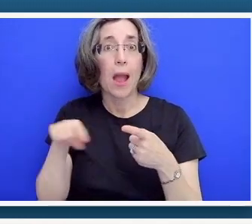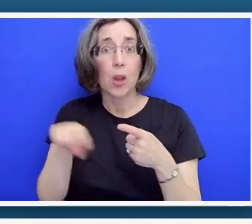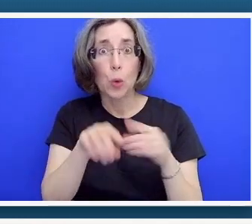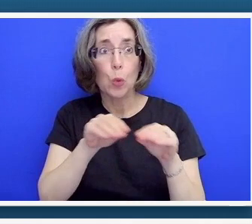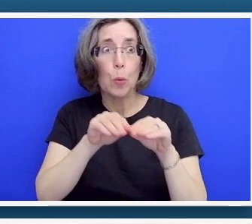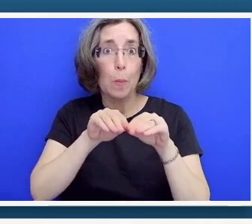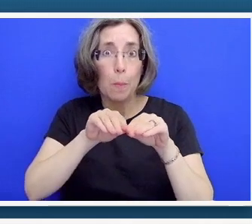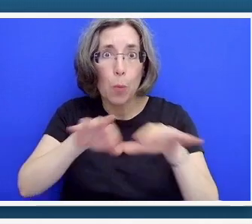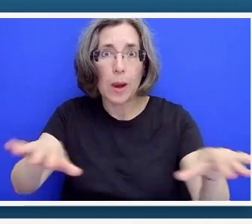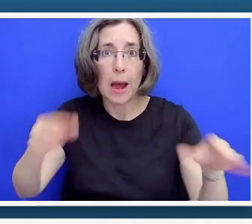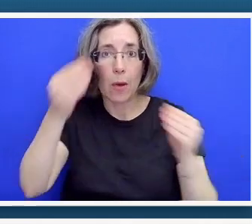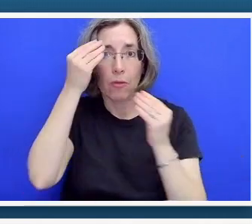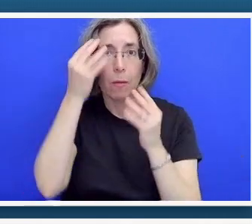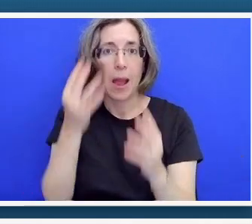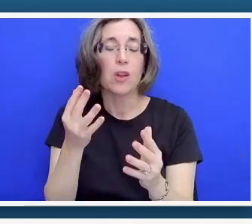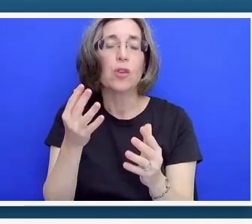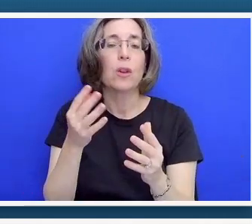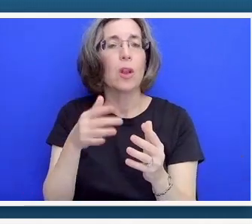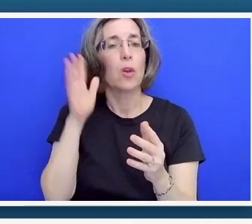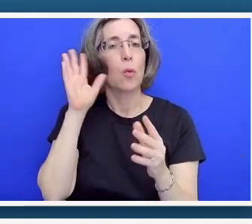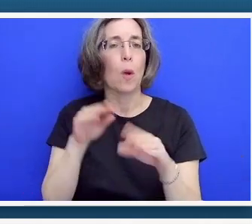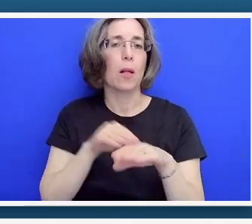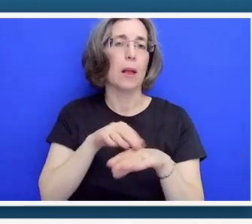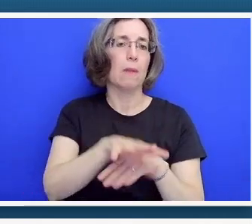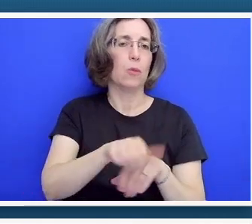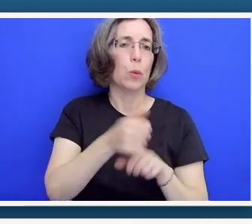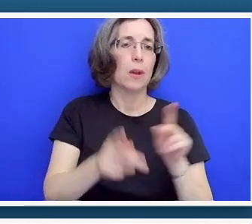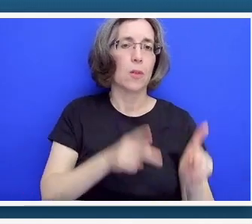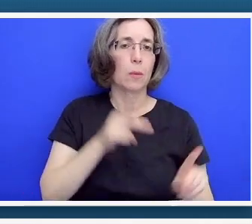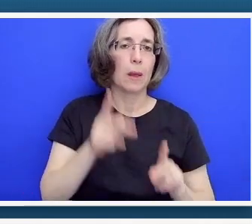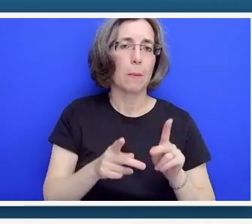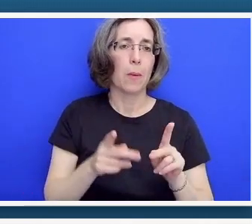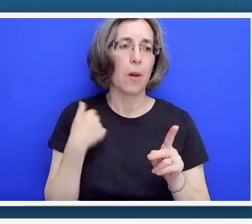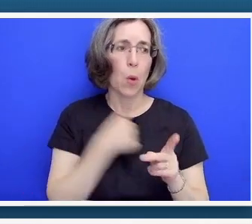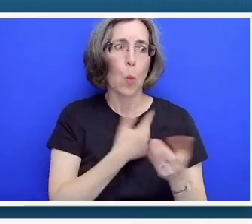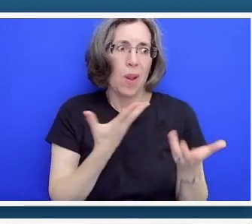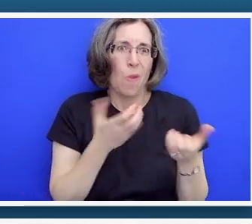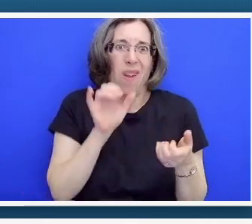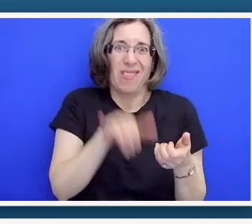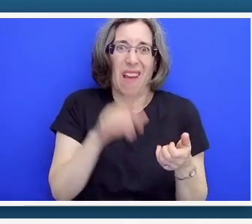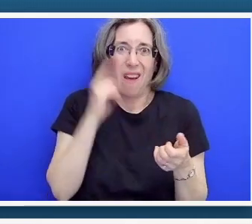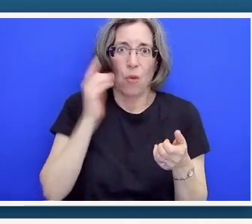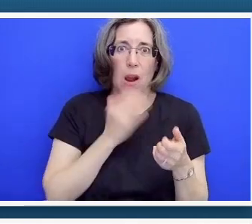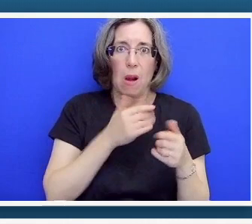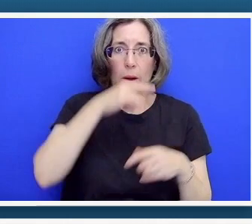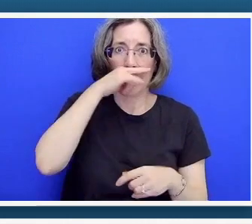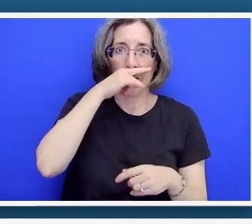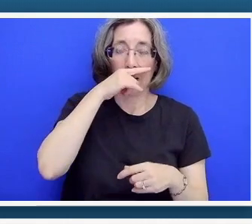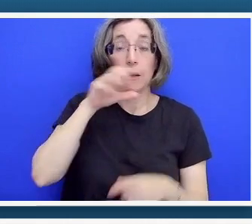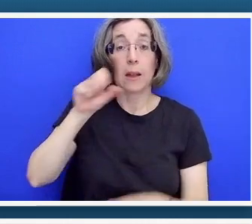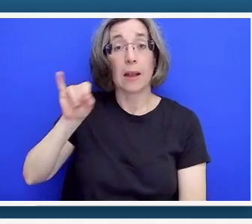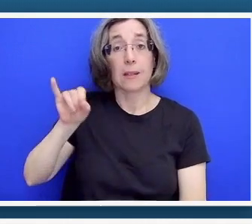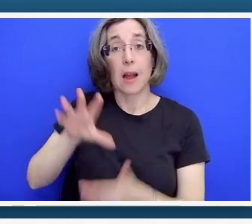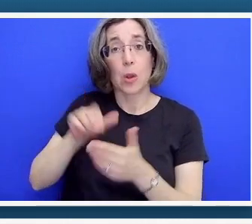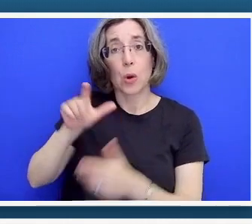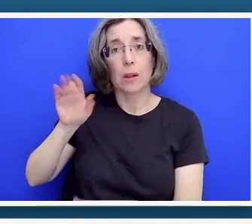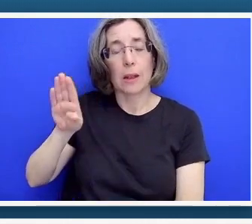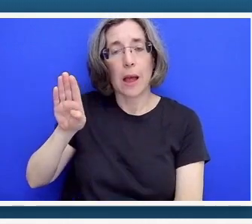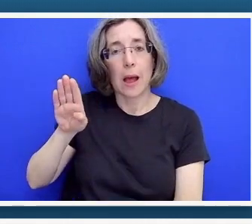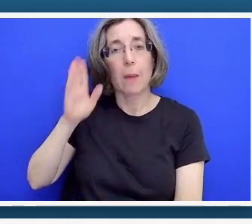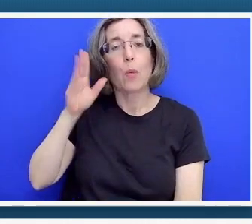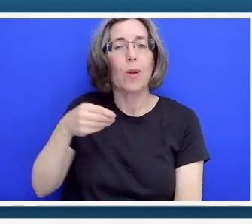an influence on others. And I think that's what we want all of our kids to be. And the Smithsonian Learning Lab, again, it's going to give you